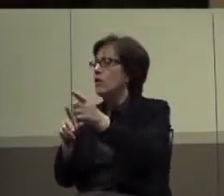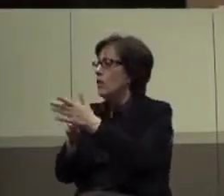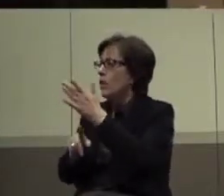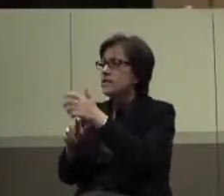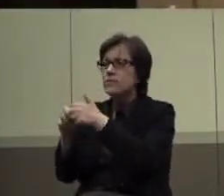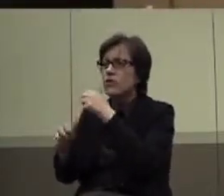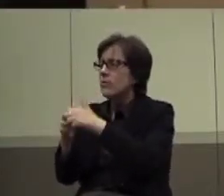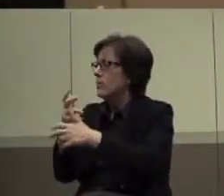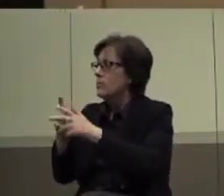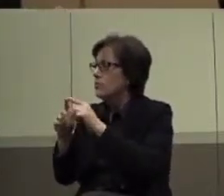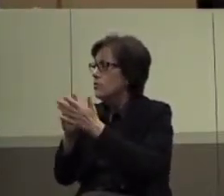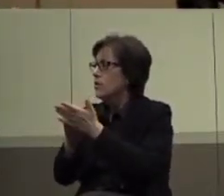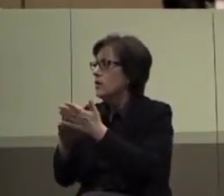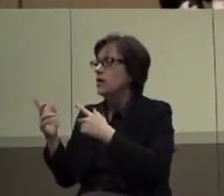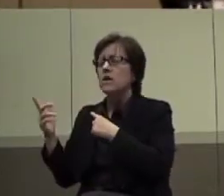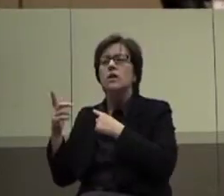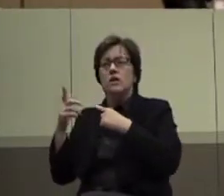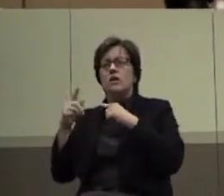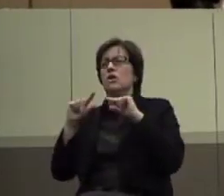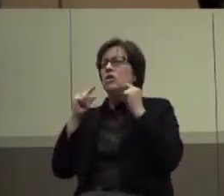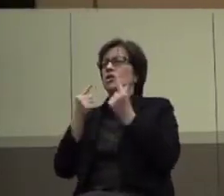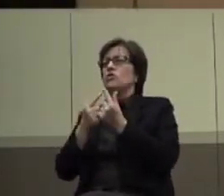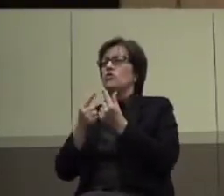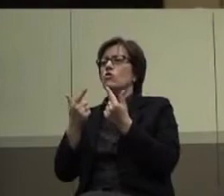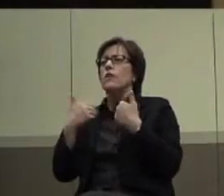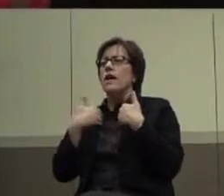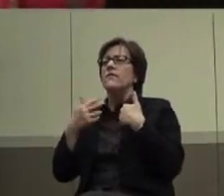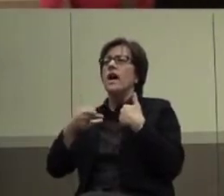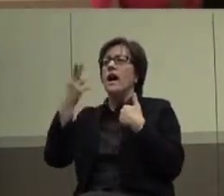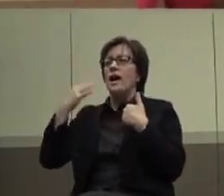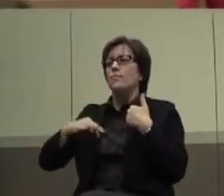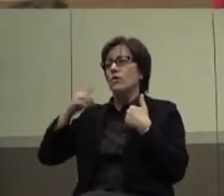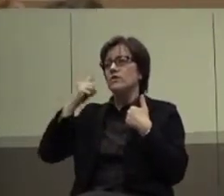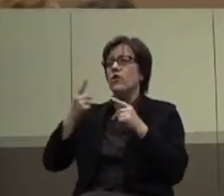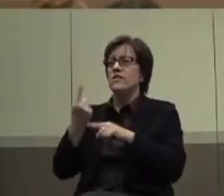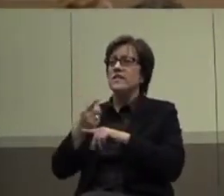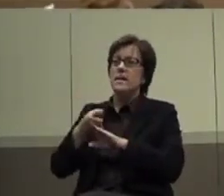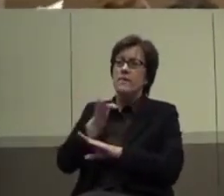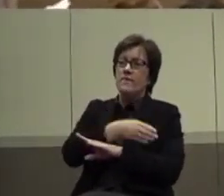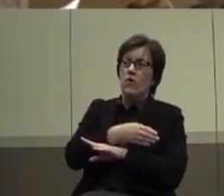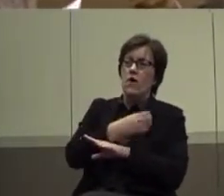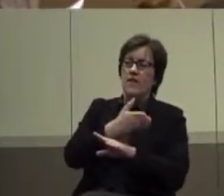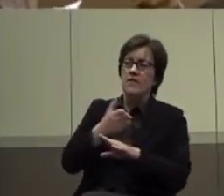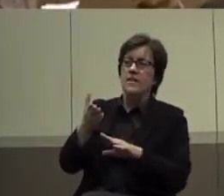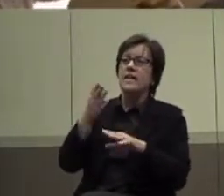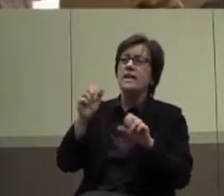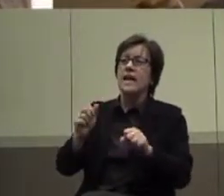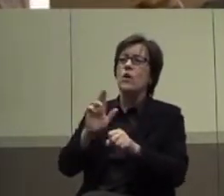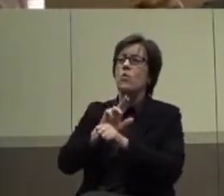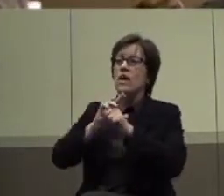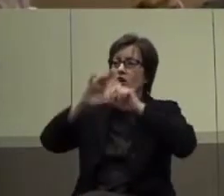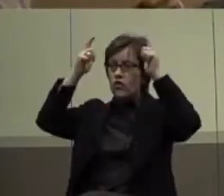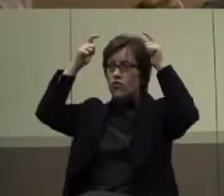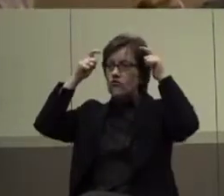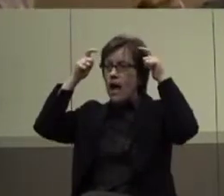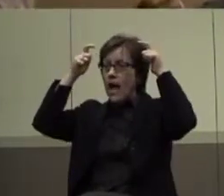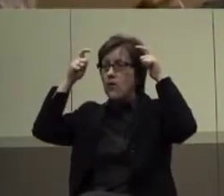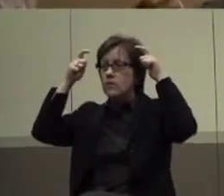Yeah, from the group the group that had the high points for the day before on things got to wear the crown the next day.